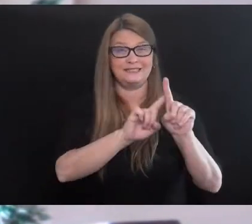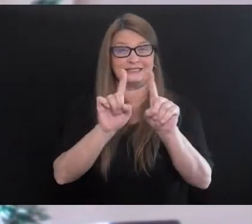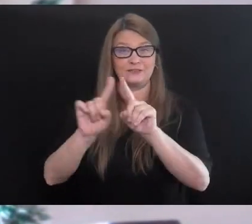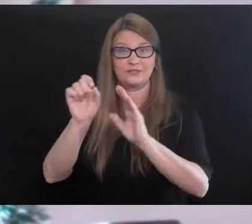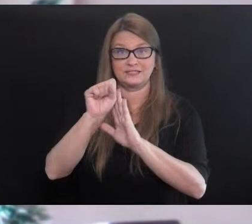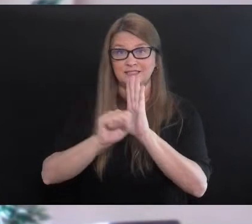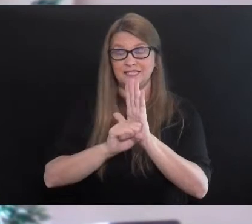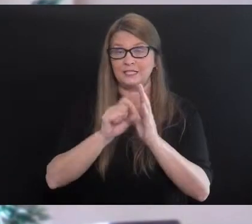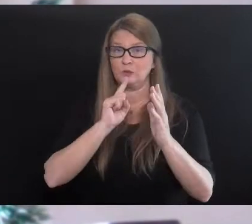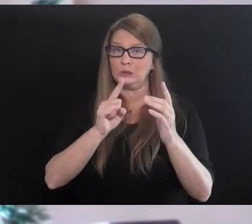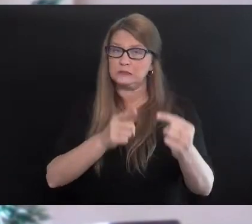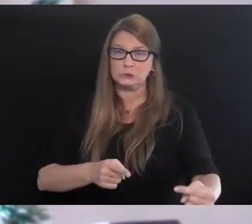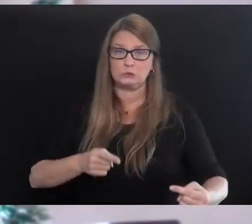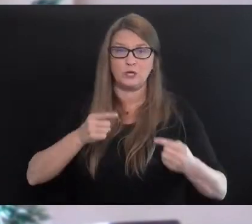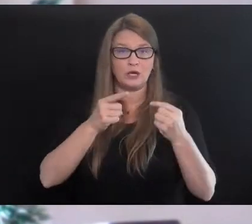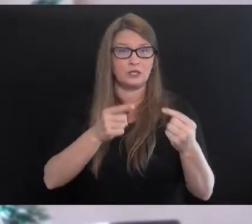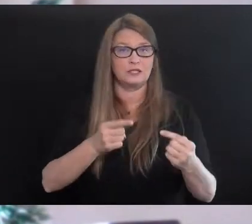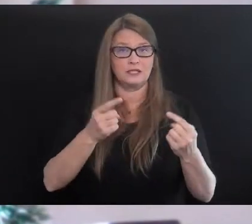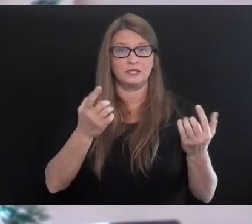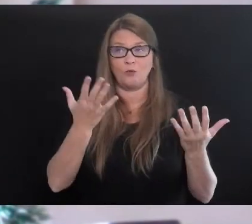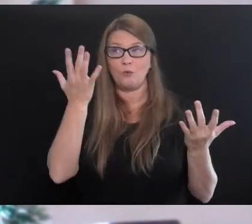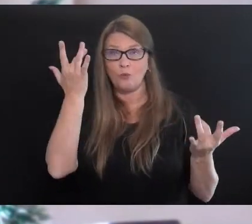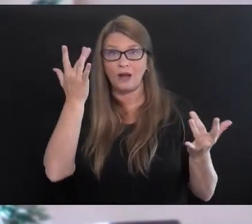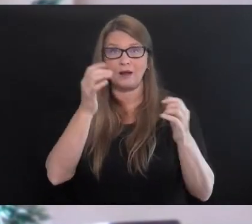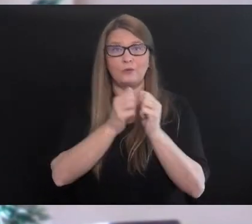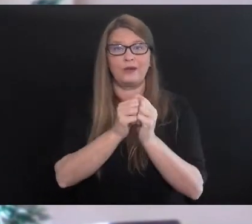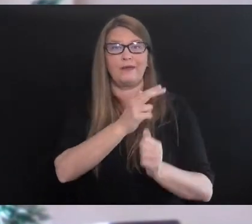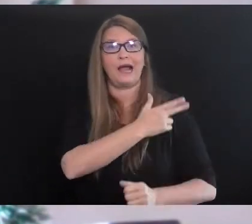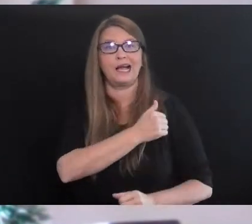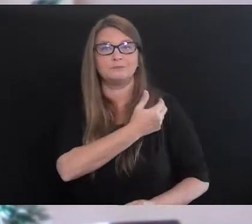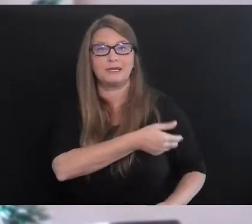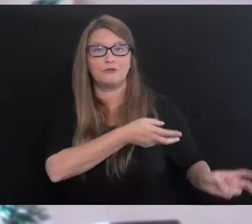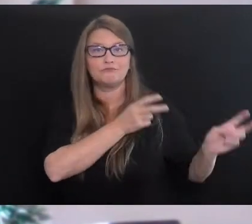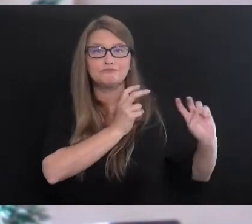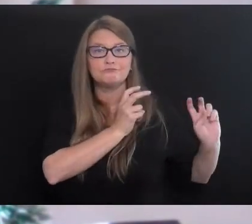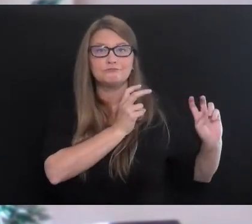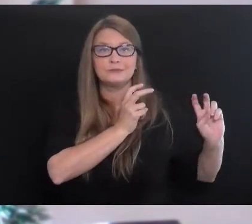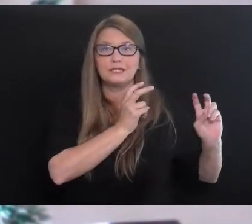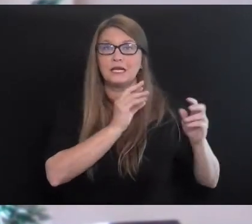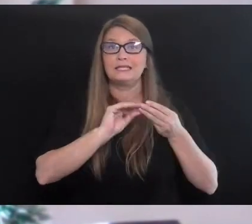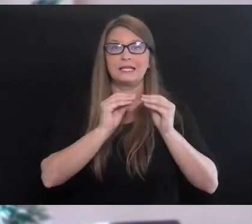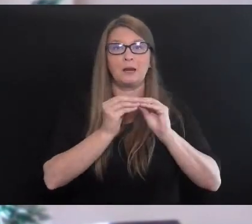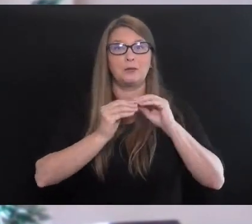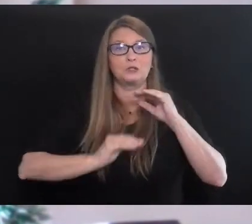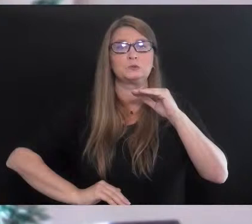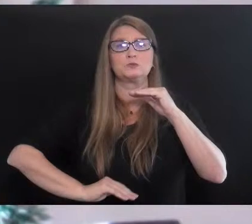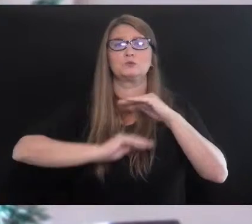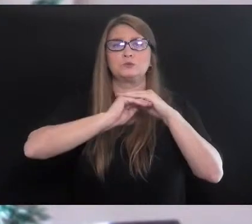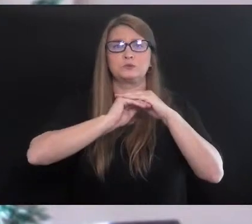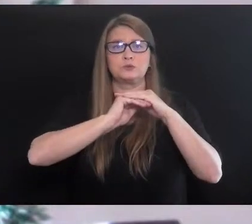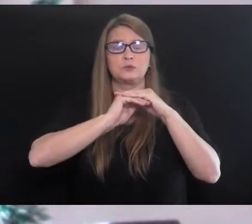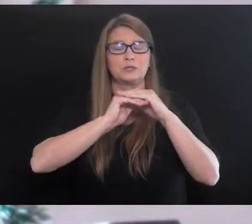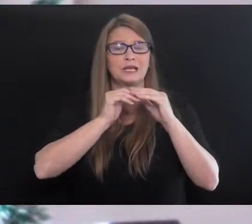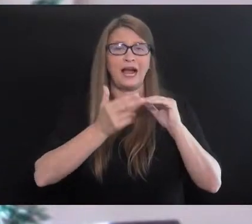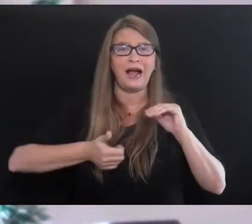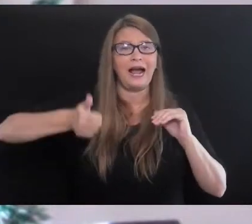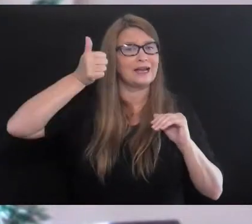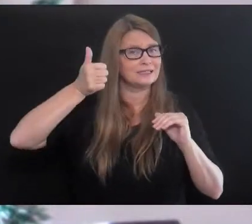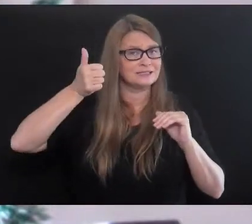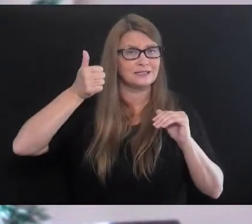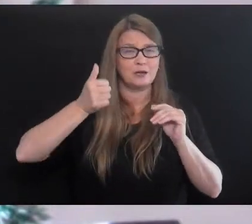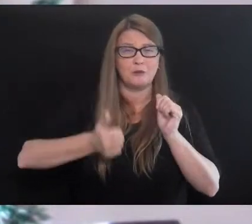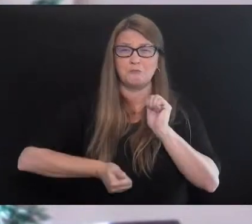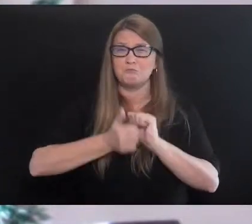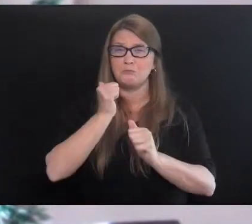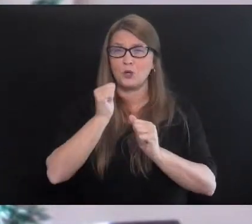are struggling with hospital numbers that are exceeding their highest levels, particularly states that have